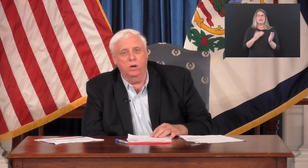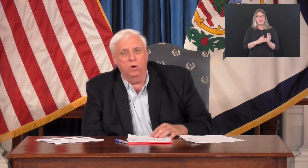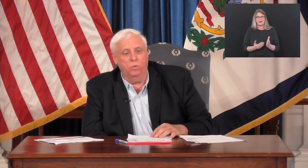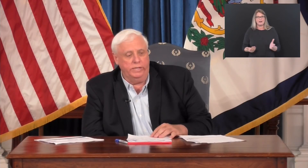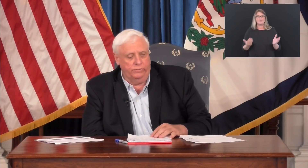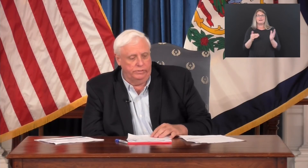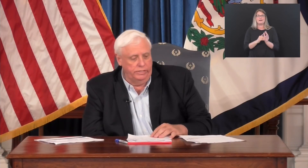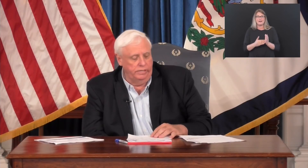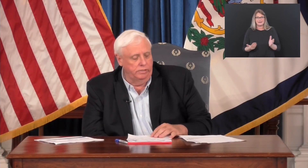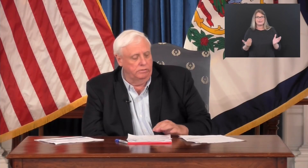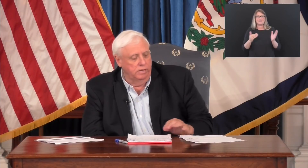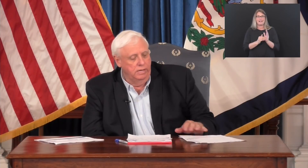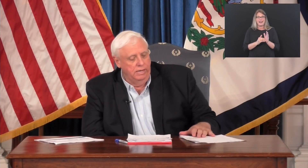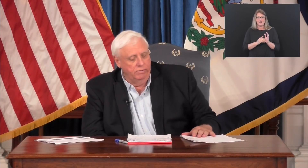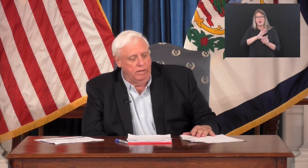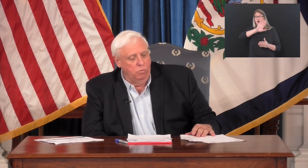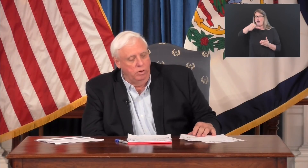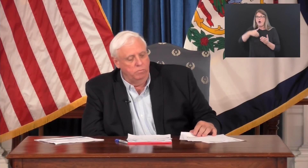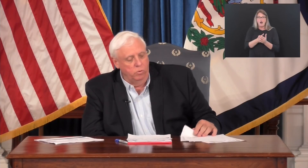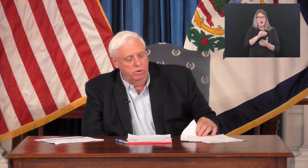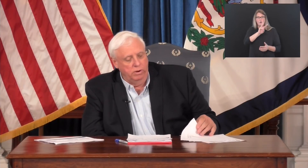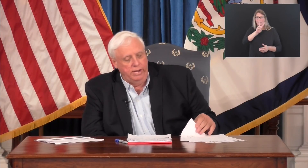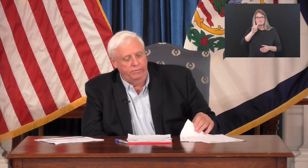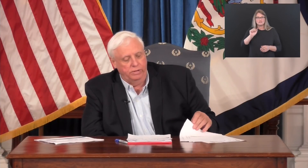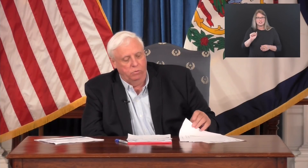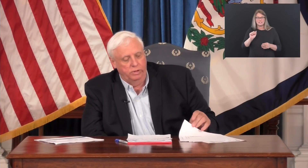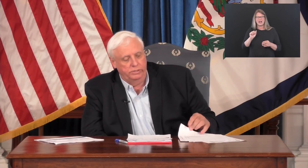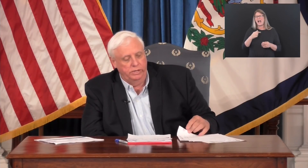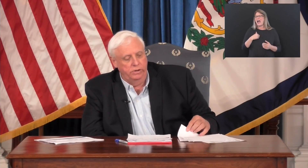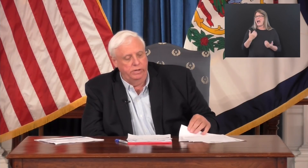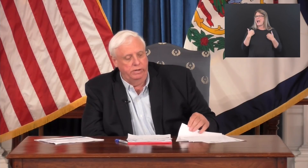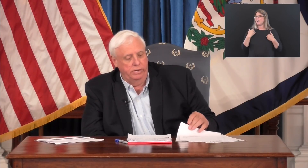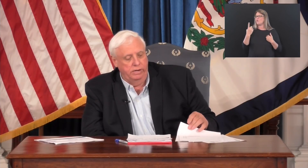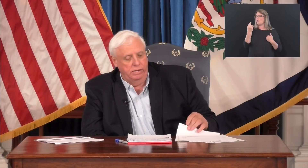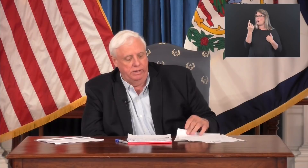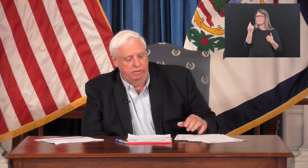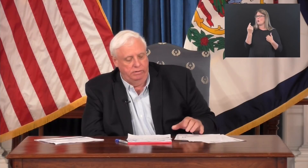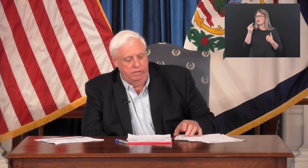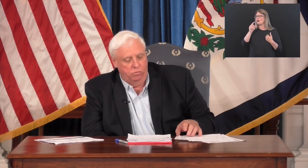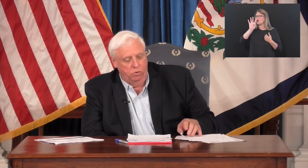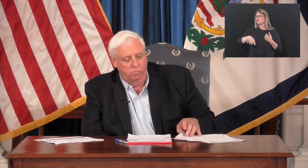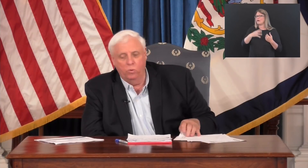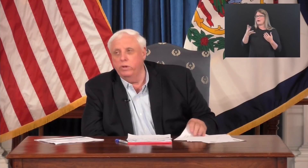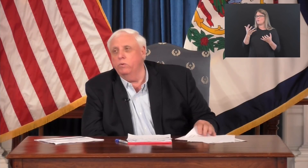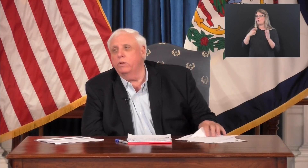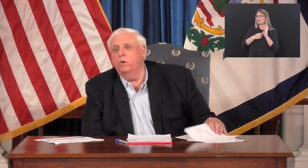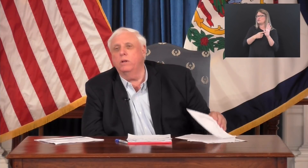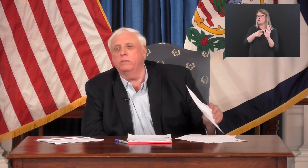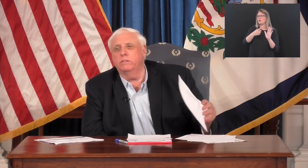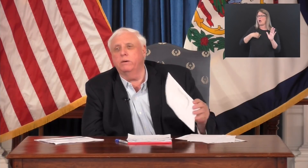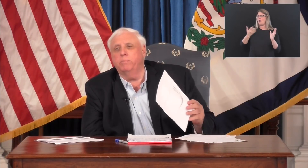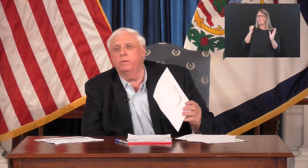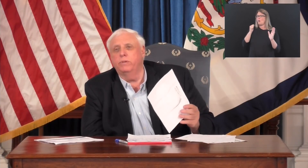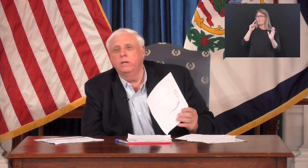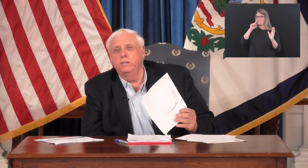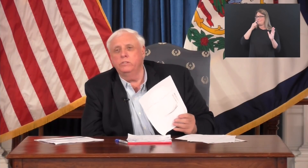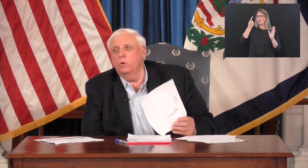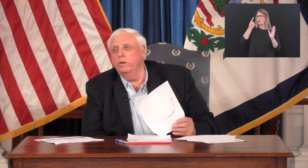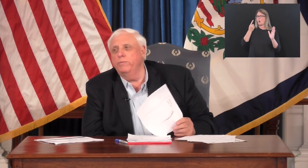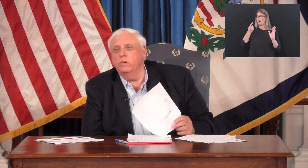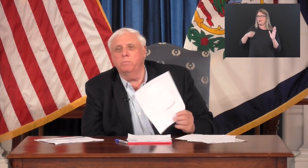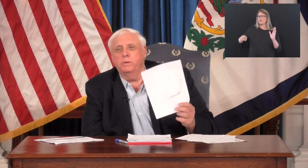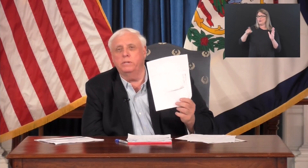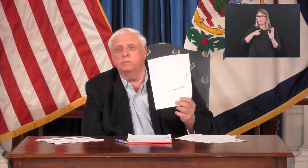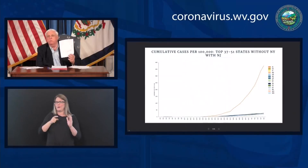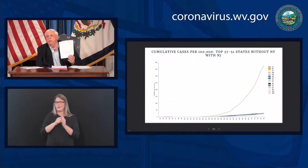to all West Virginians, and I've got one more graph that I want to show you, and I won't bore you with a whole lot of stuff, but Jordan,